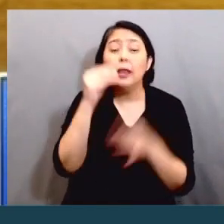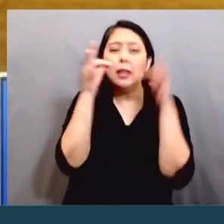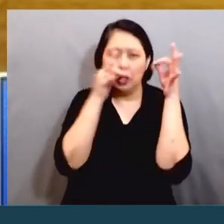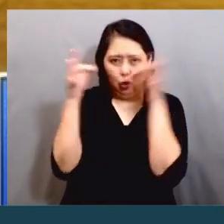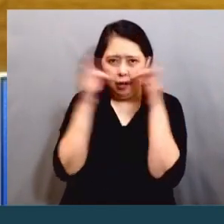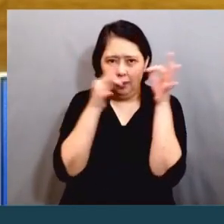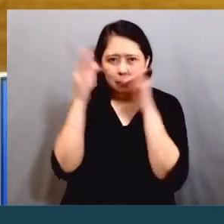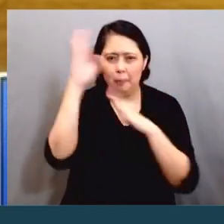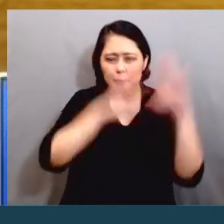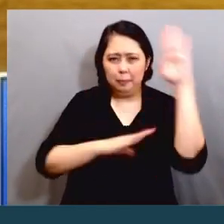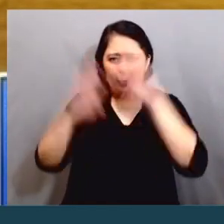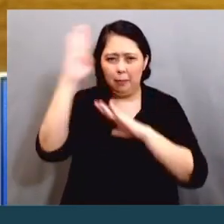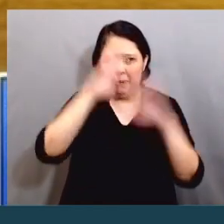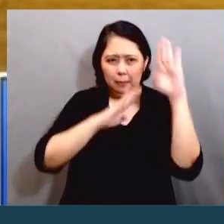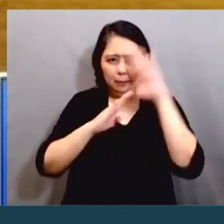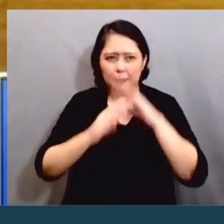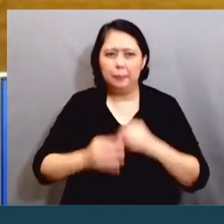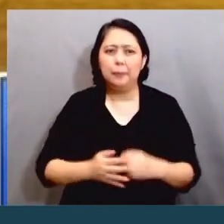This is why